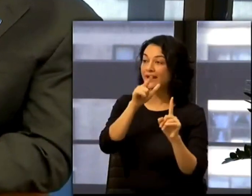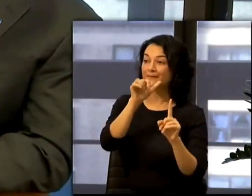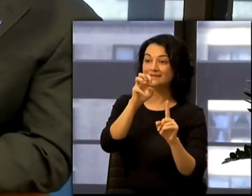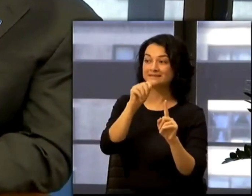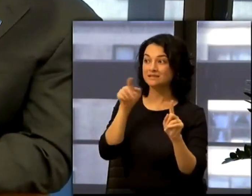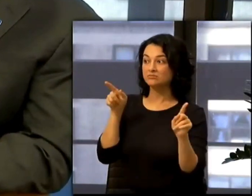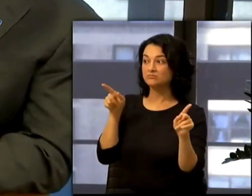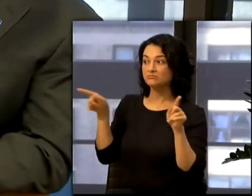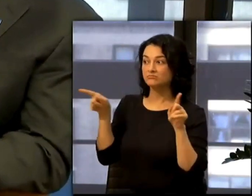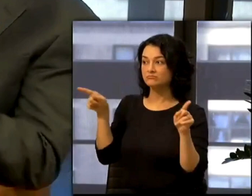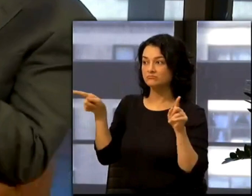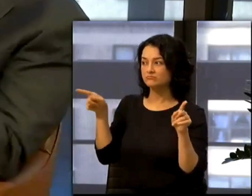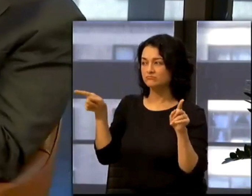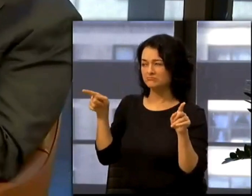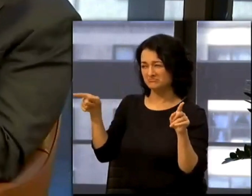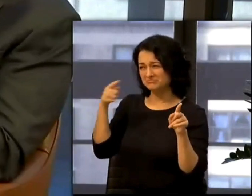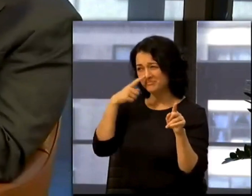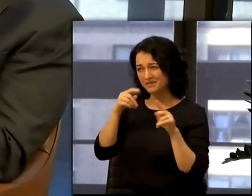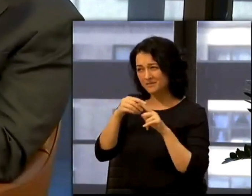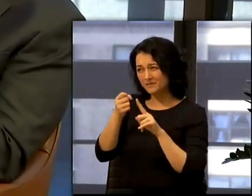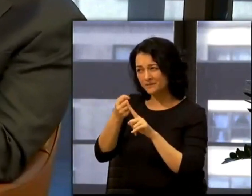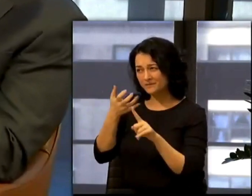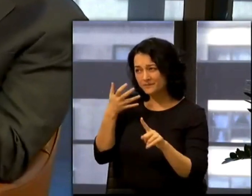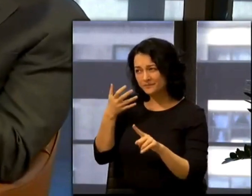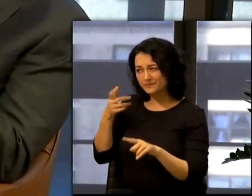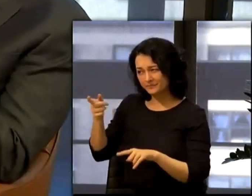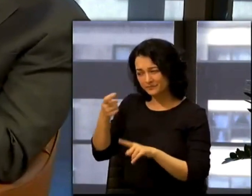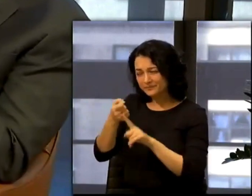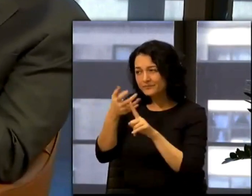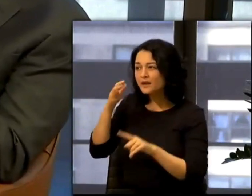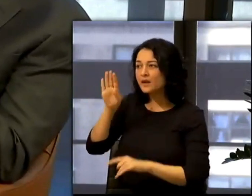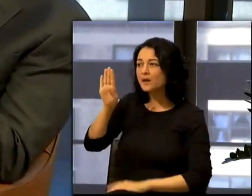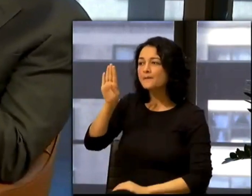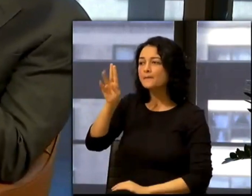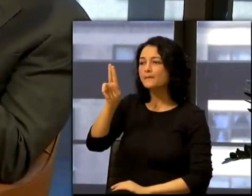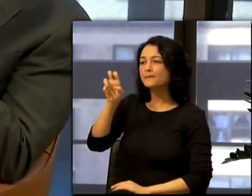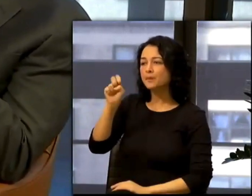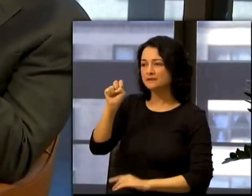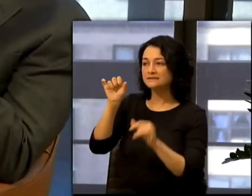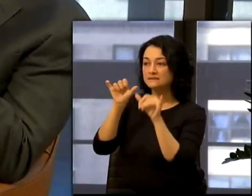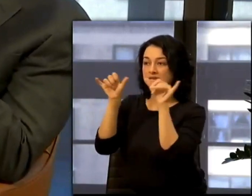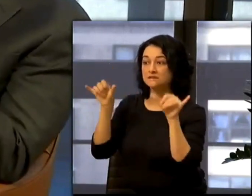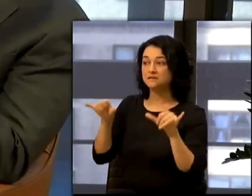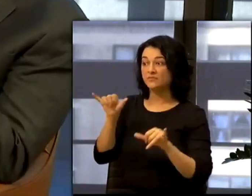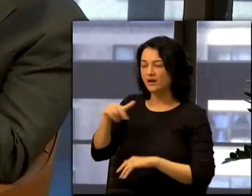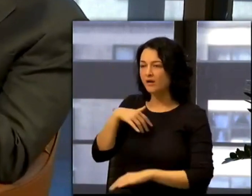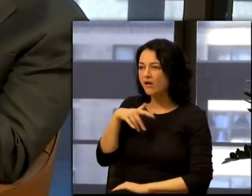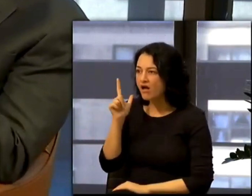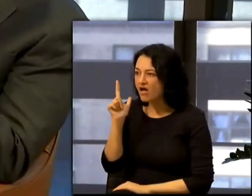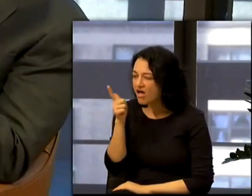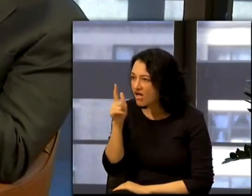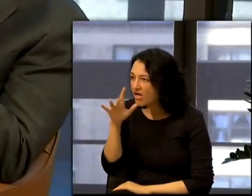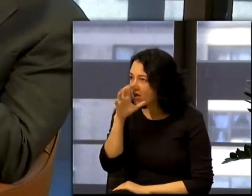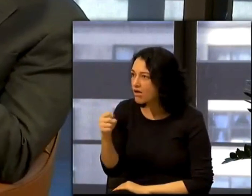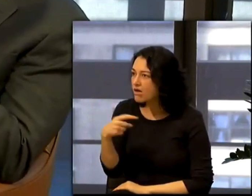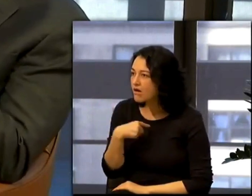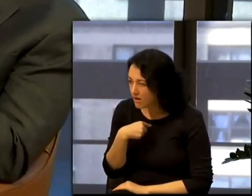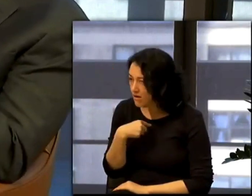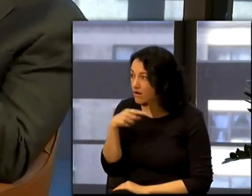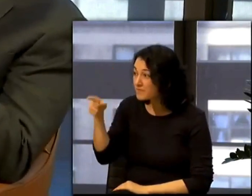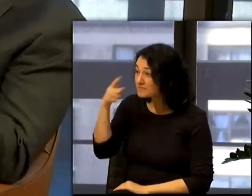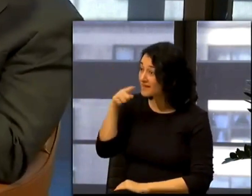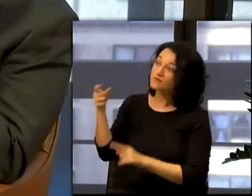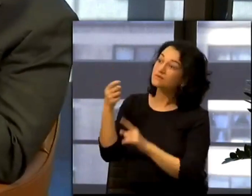fascinating. Can you say more from your perspective about how human-centered design gets us from